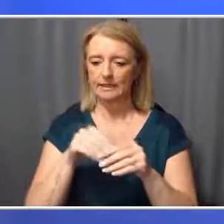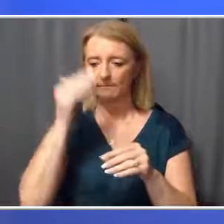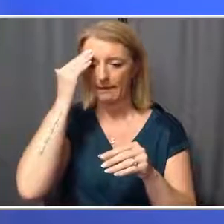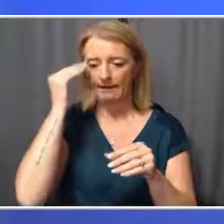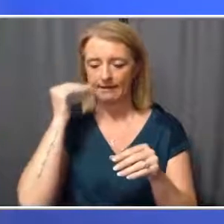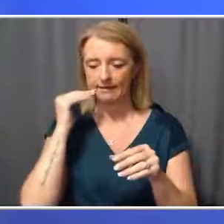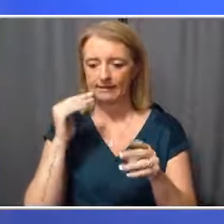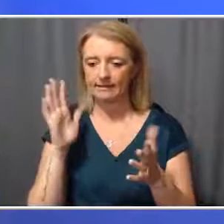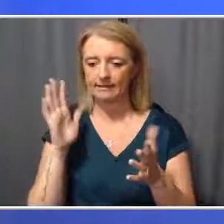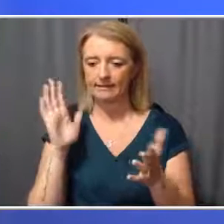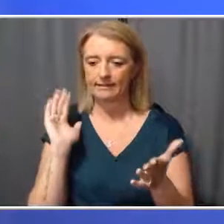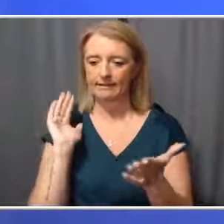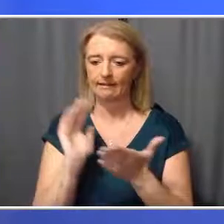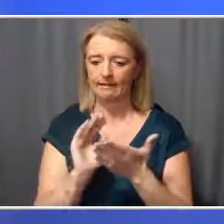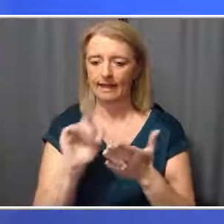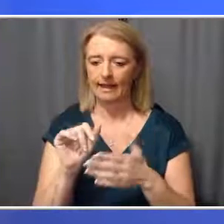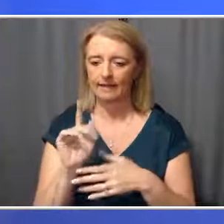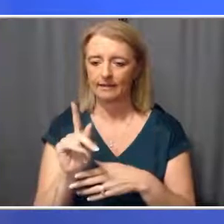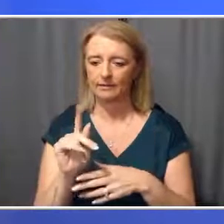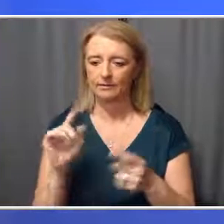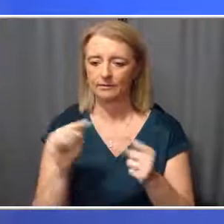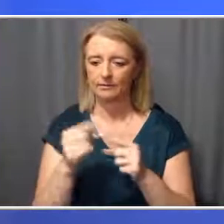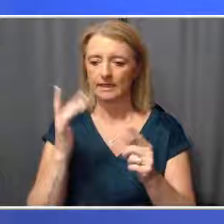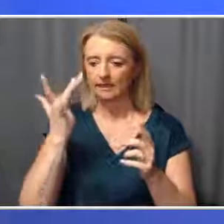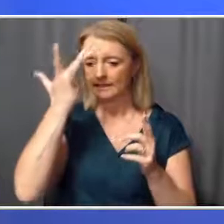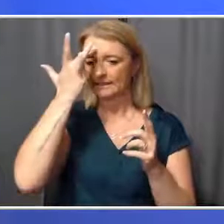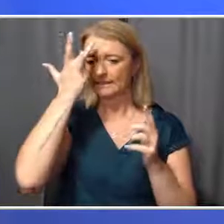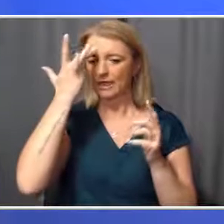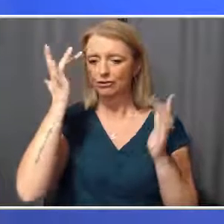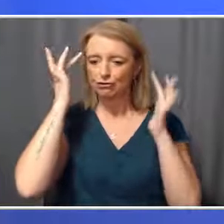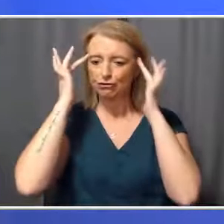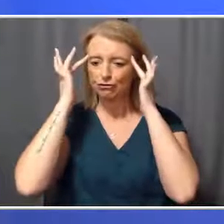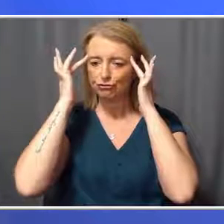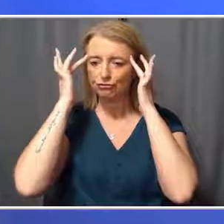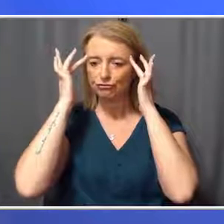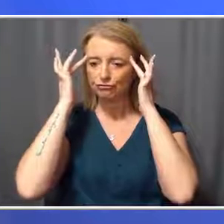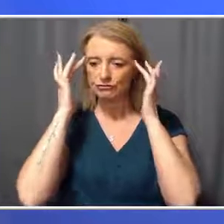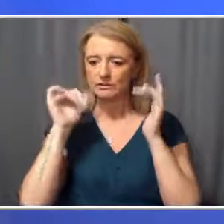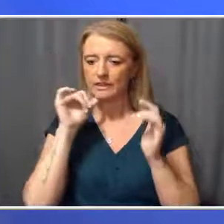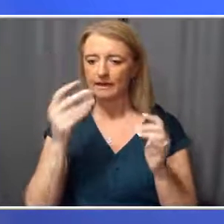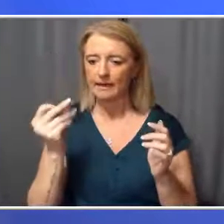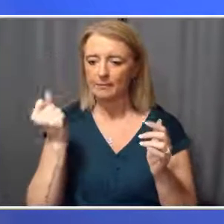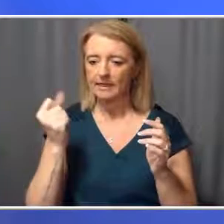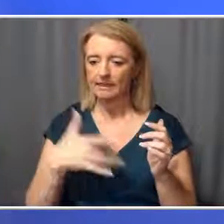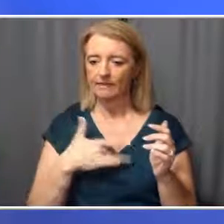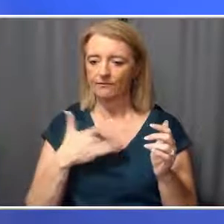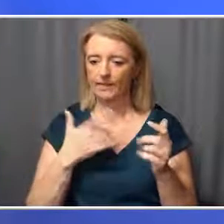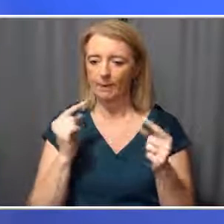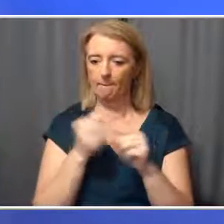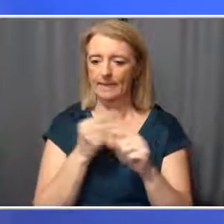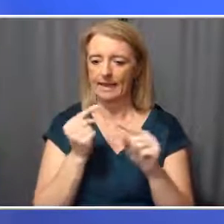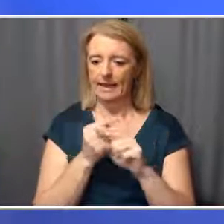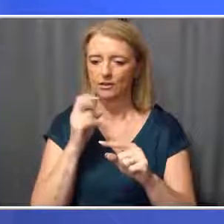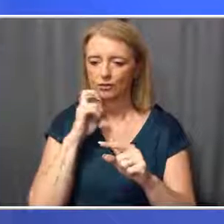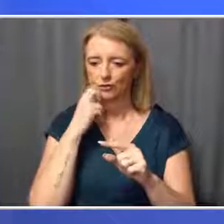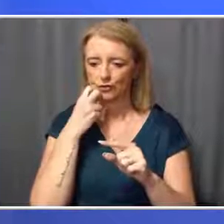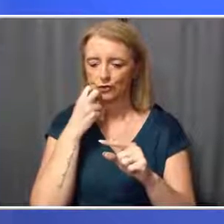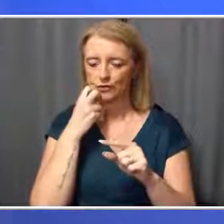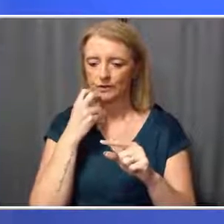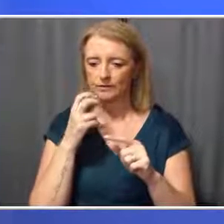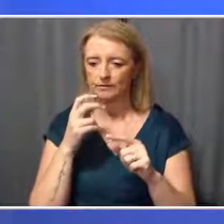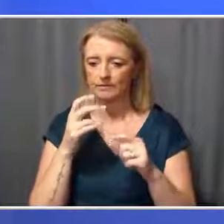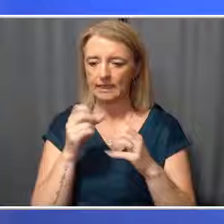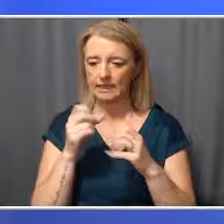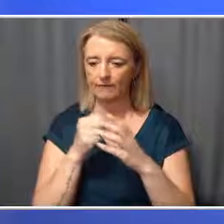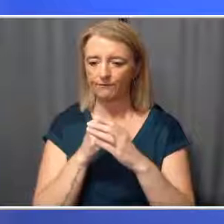having to even think about having a headache. Okay, let's knock on some wood or I know. something. Oh, exactly. Yes. Dr. McGee, is Sarah's case